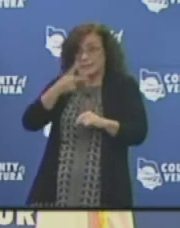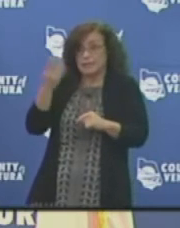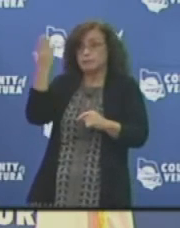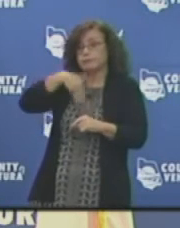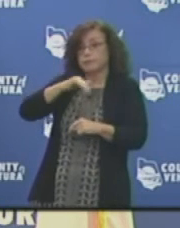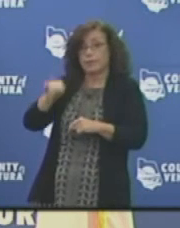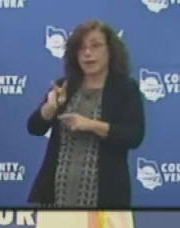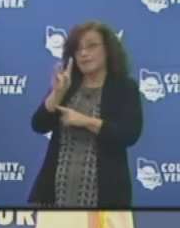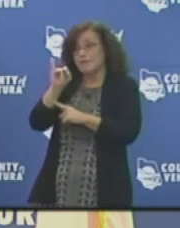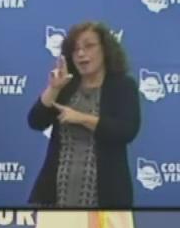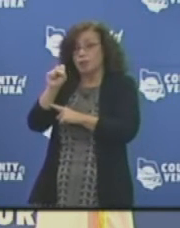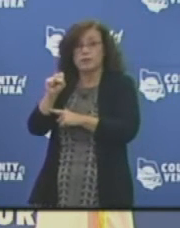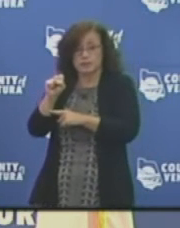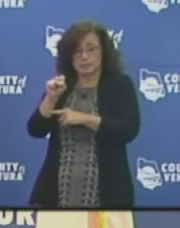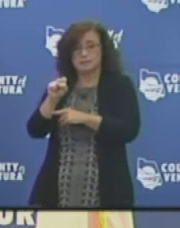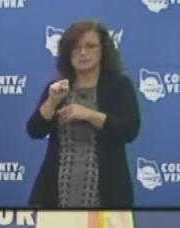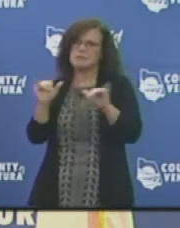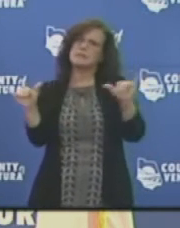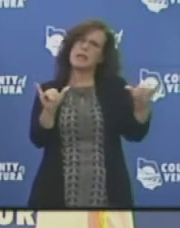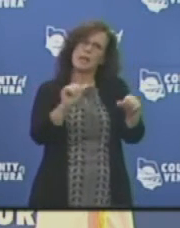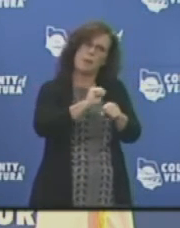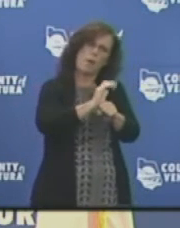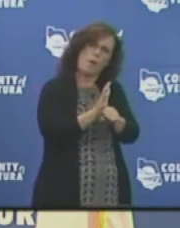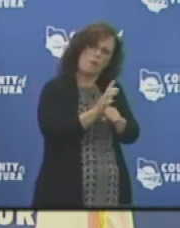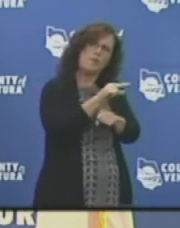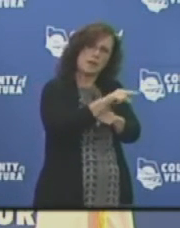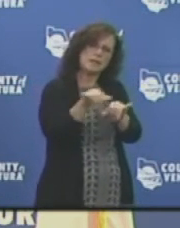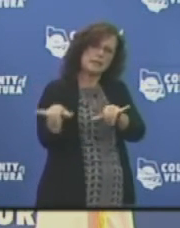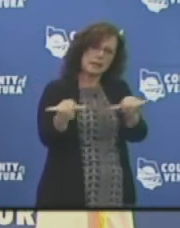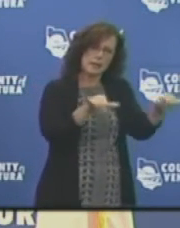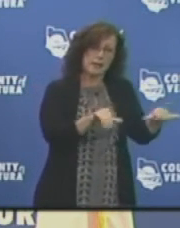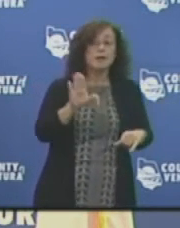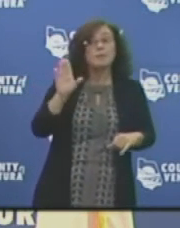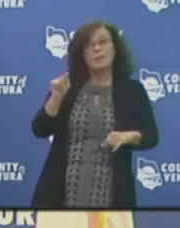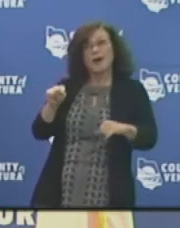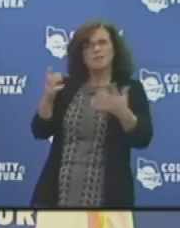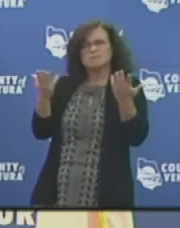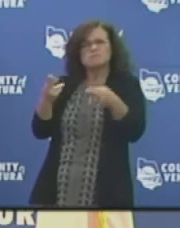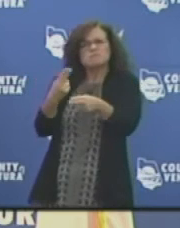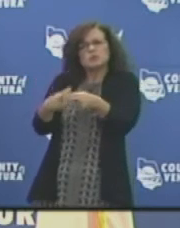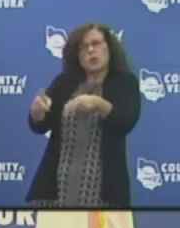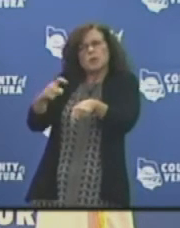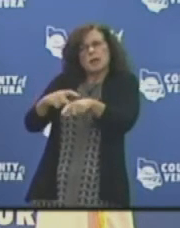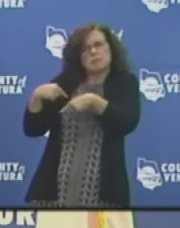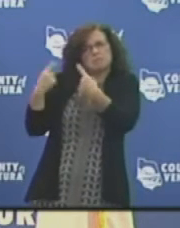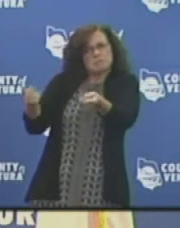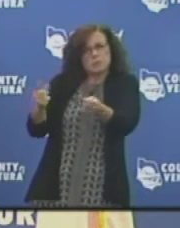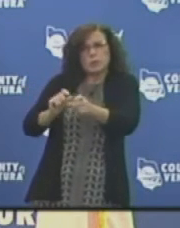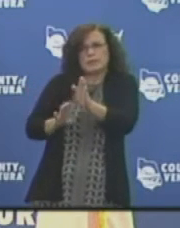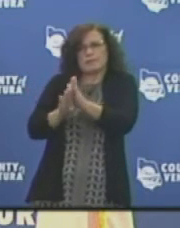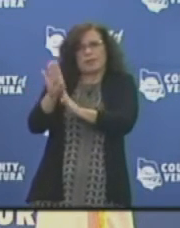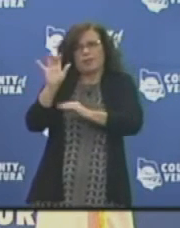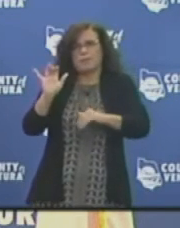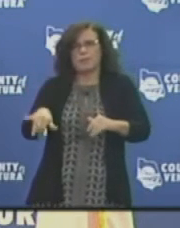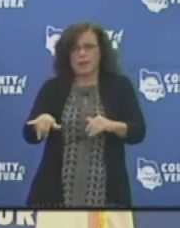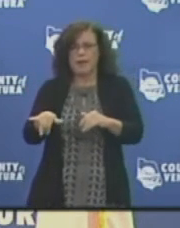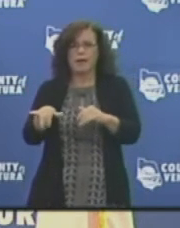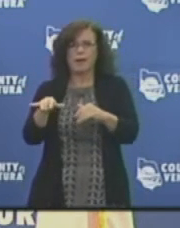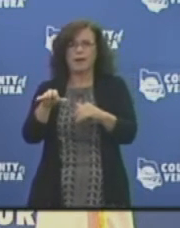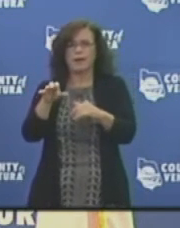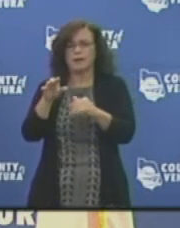virus. But we've only had this capability for a short time. We didn't have it 104 years